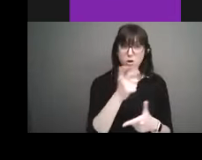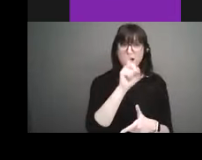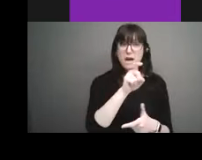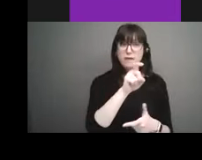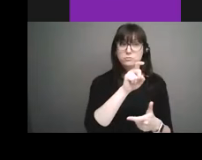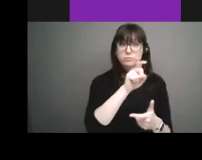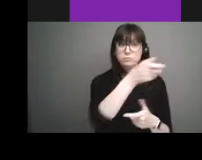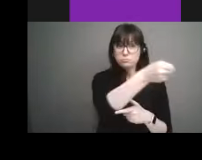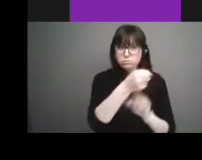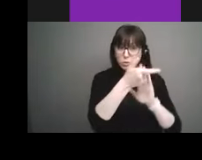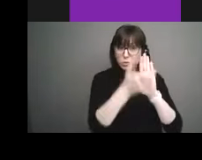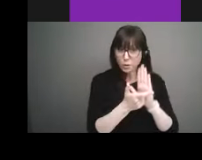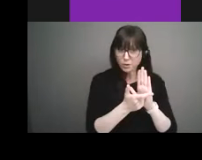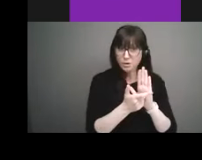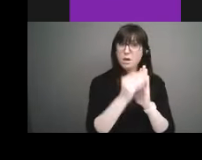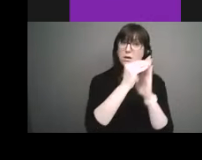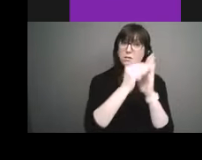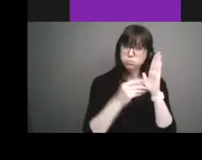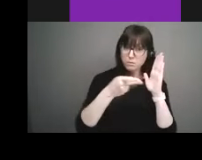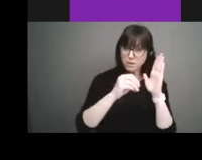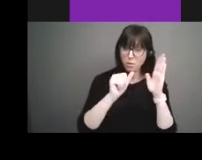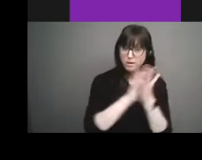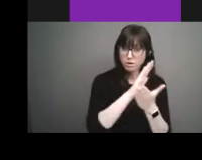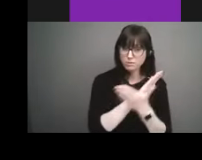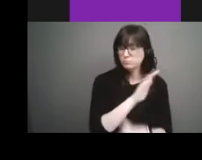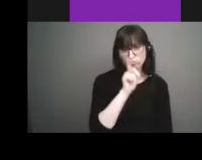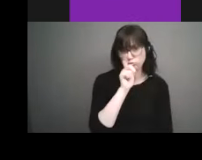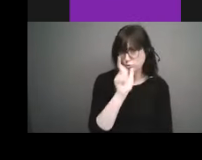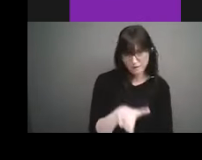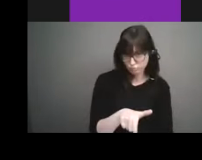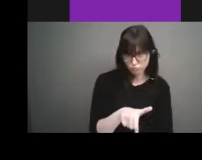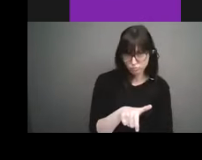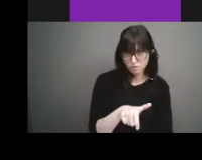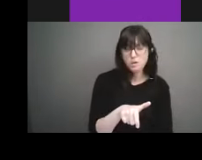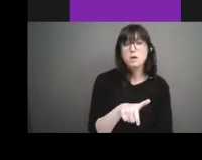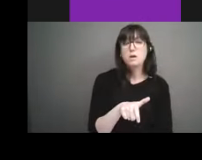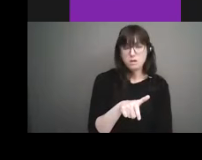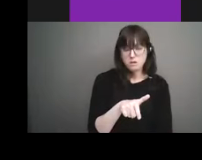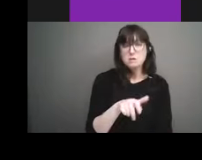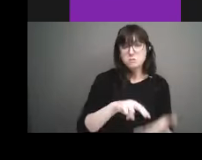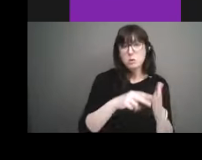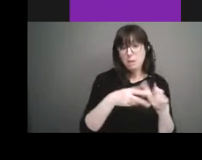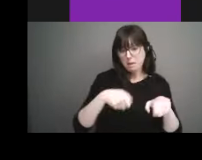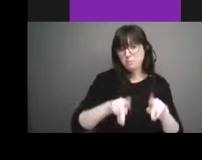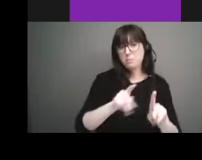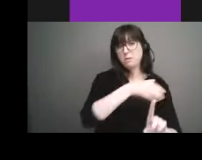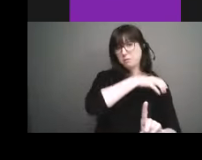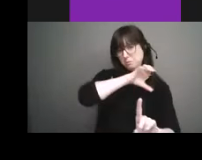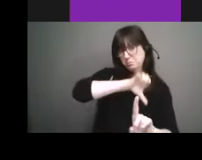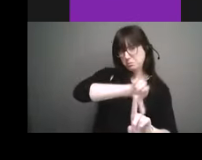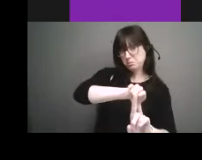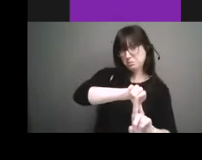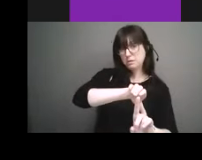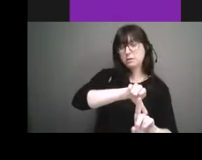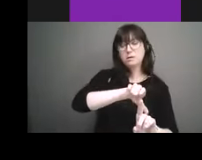lawyer to do these power of attorney documents. And so the capacity to grant the power is not